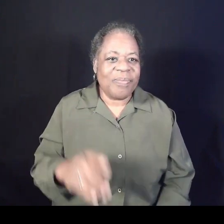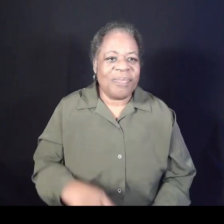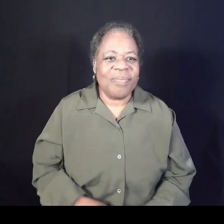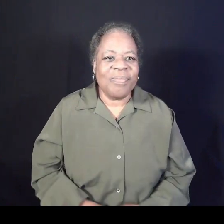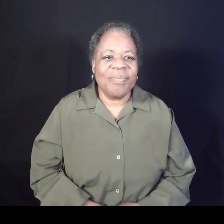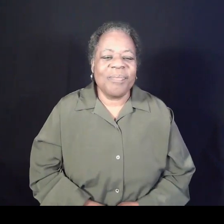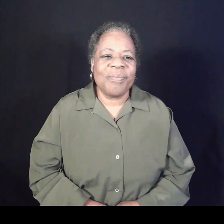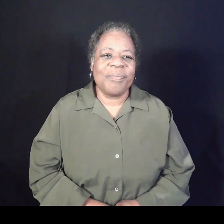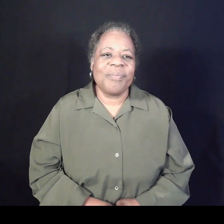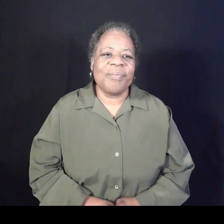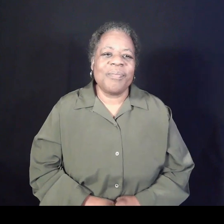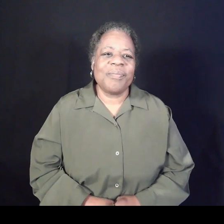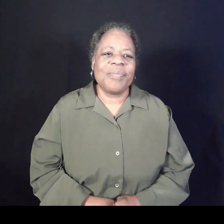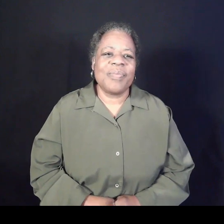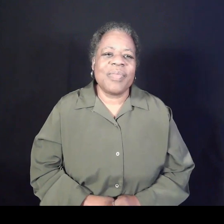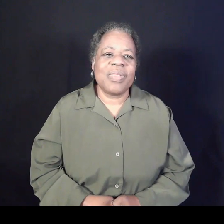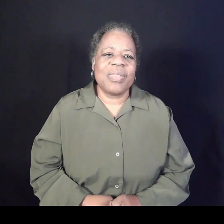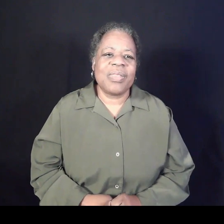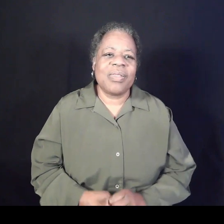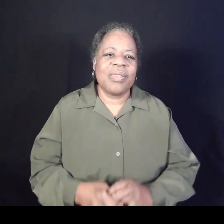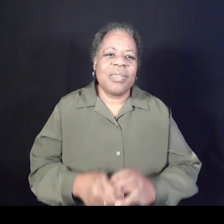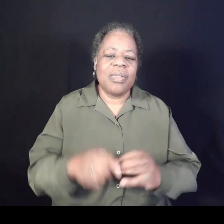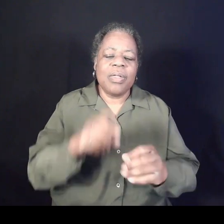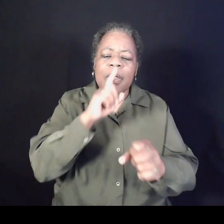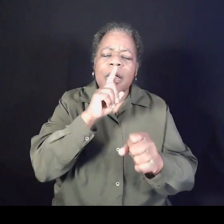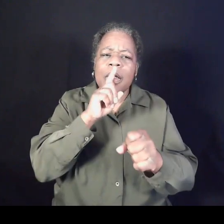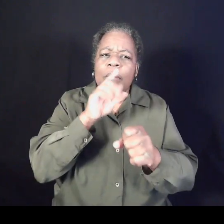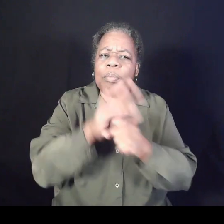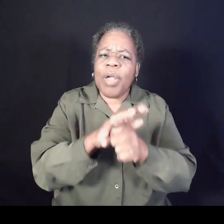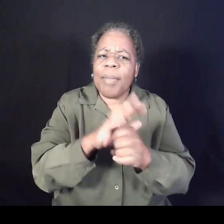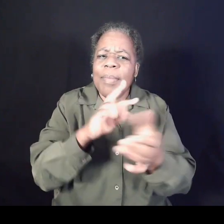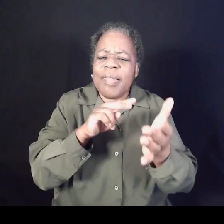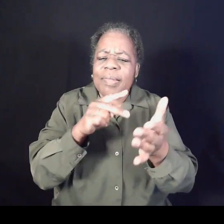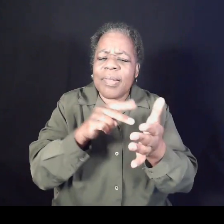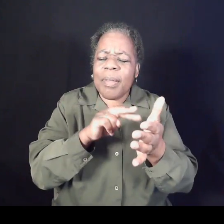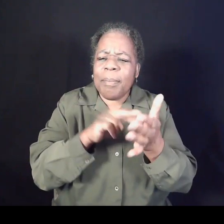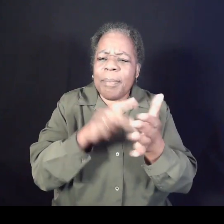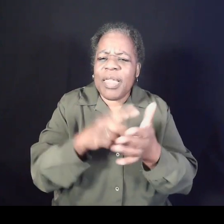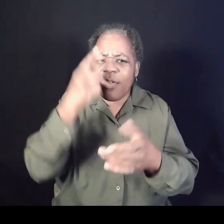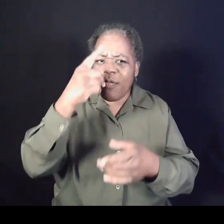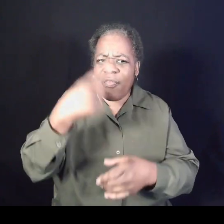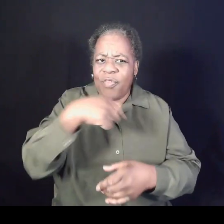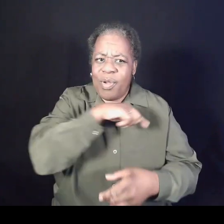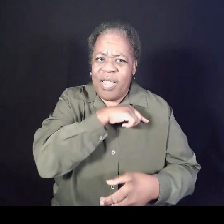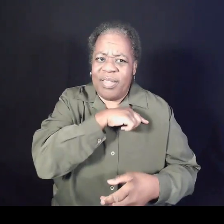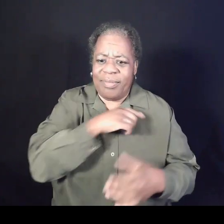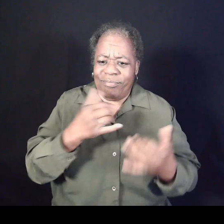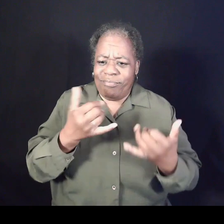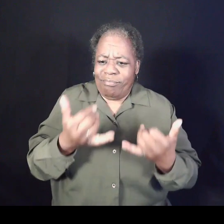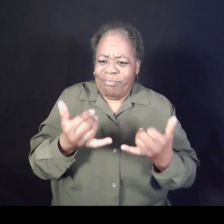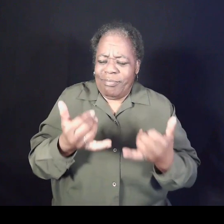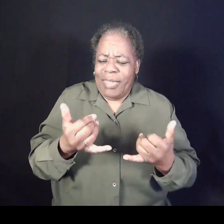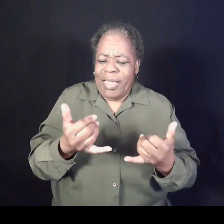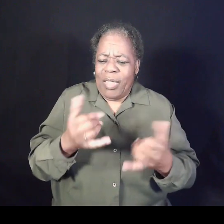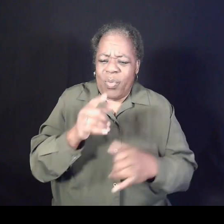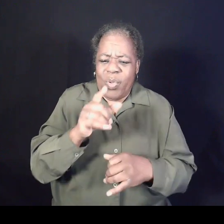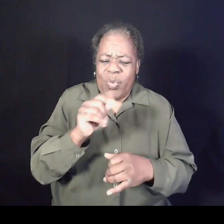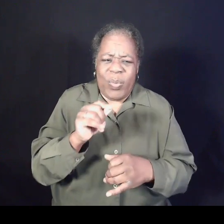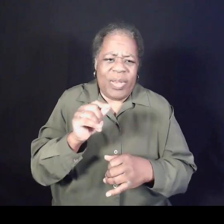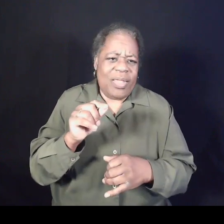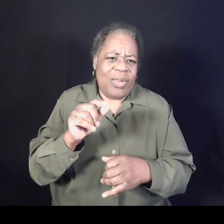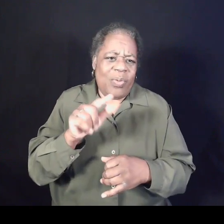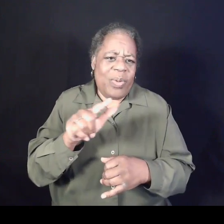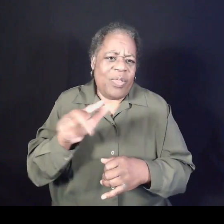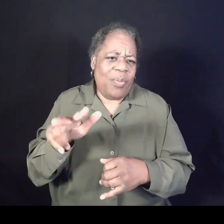So what does this promise mean for us here in Advent of 2023?